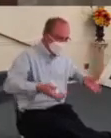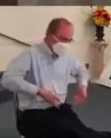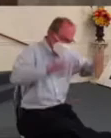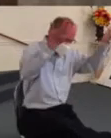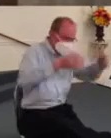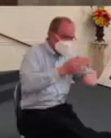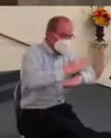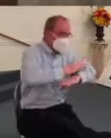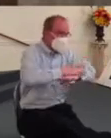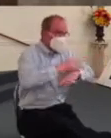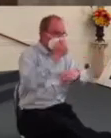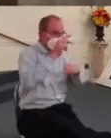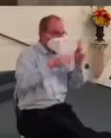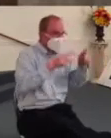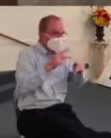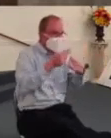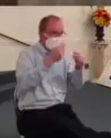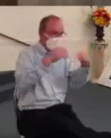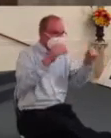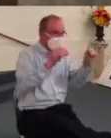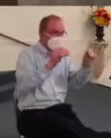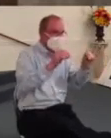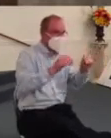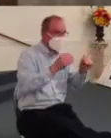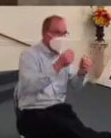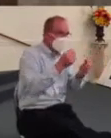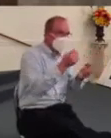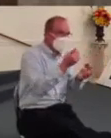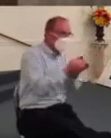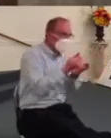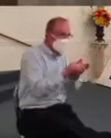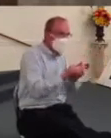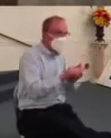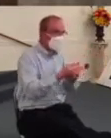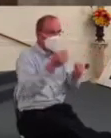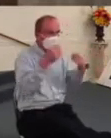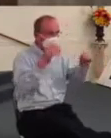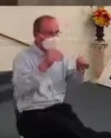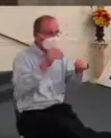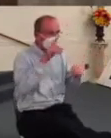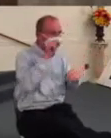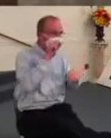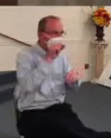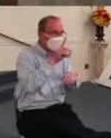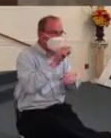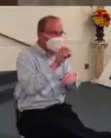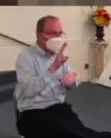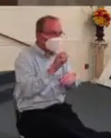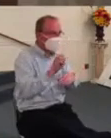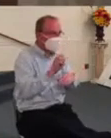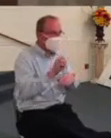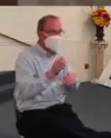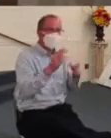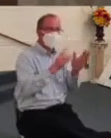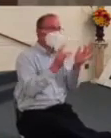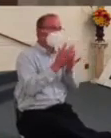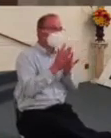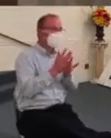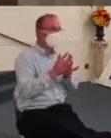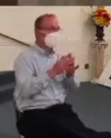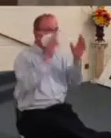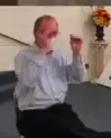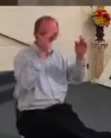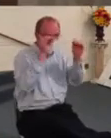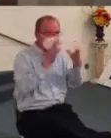permitting anyone to carry merchandise through the temple. And he began to teach and say to them, "Is it not written,